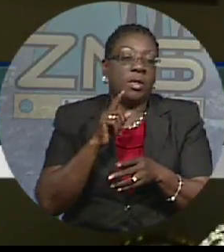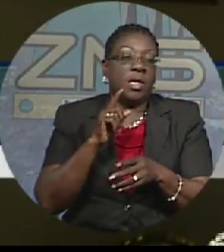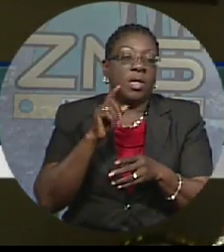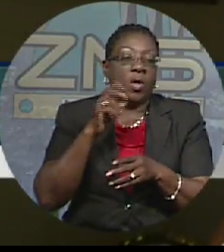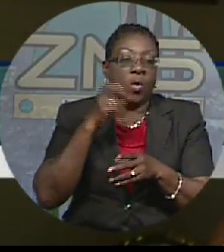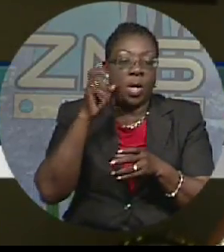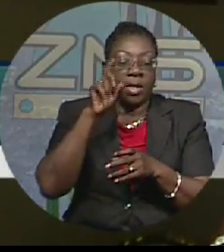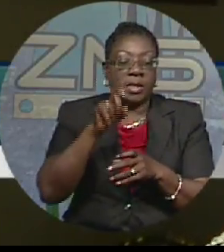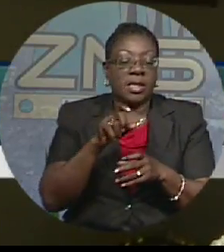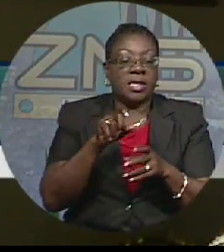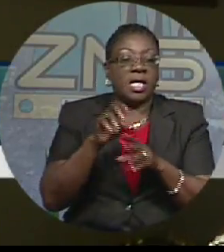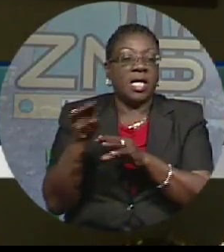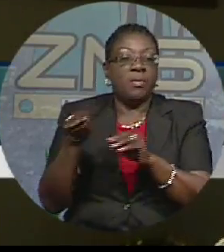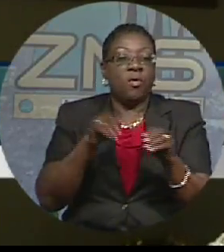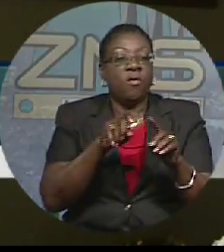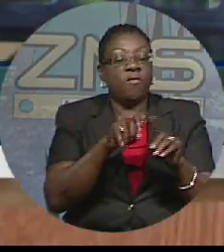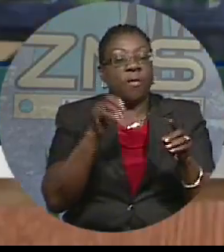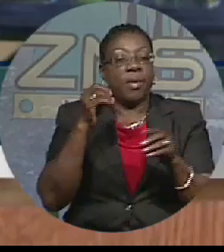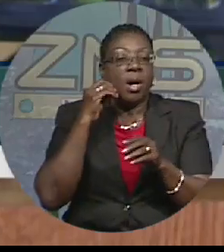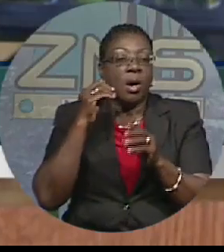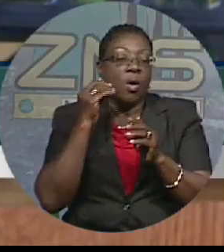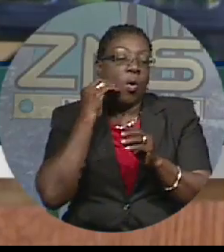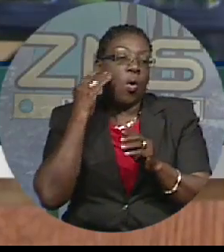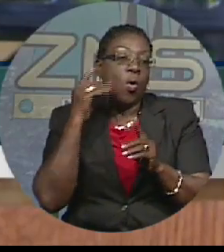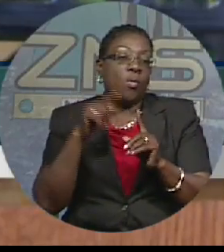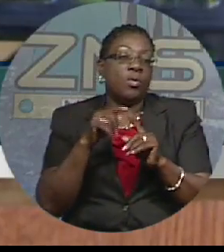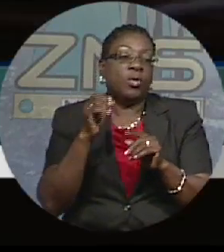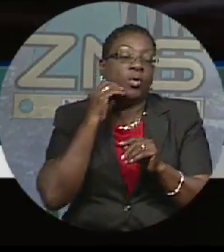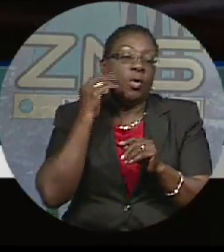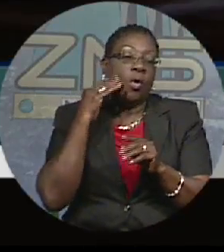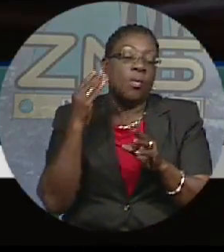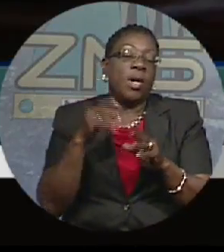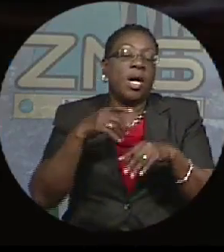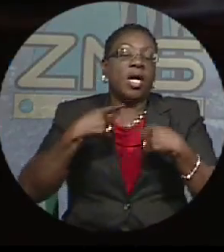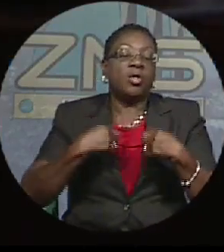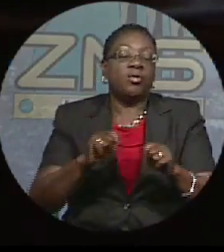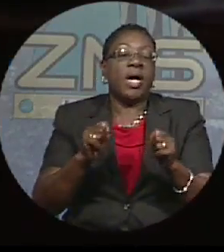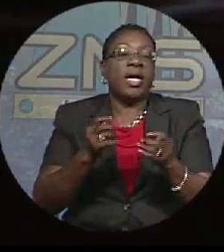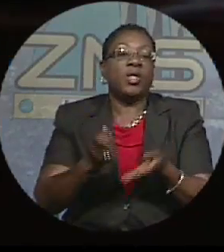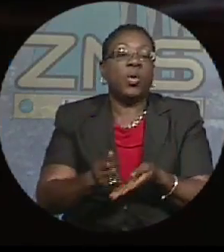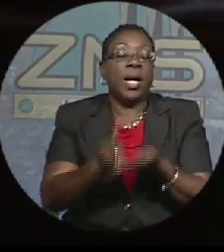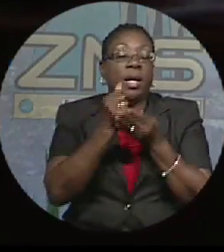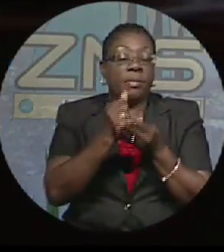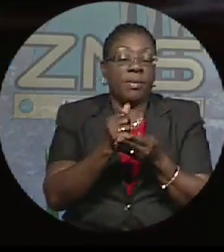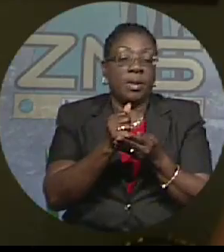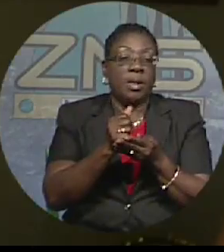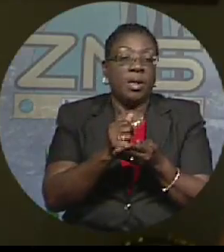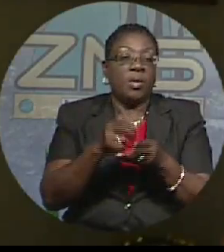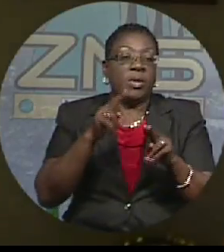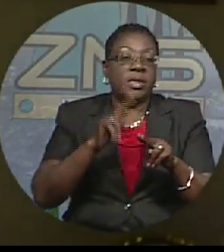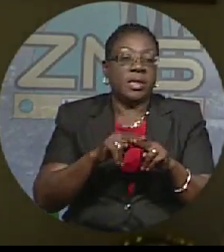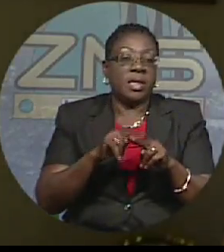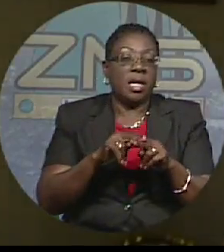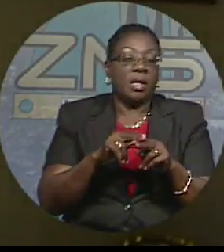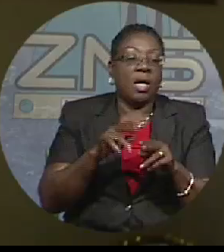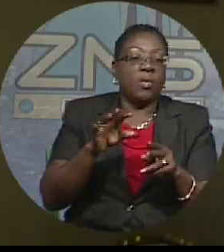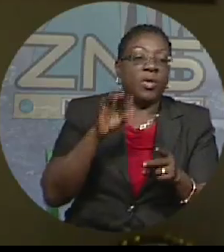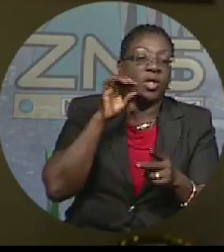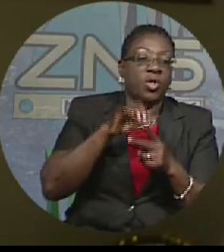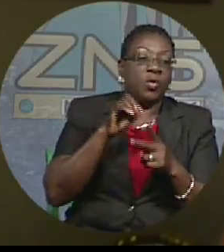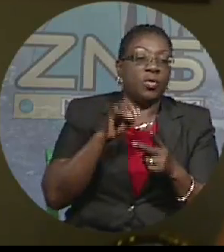from settlement to settlement, house to house, and they meet these needs in the homes. And what we do, we sit down and we decide